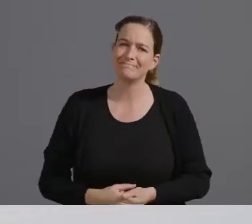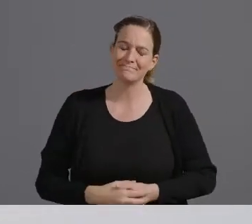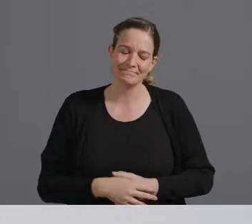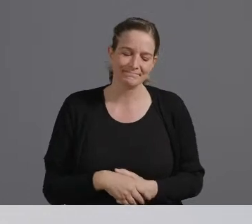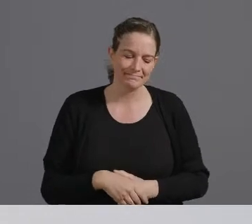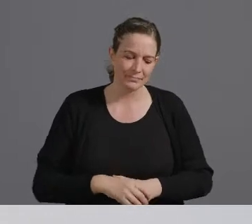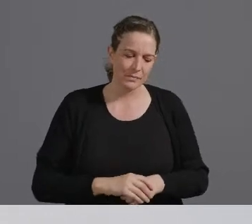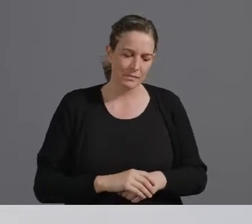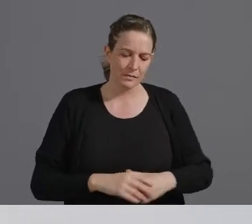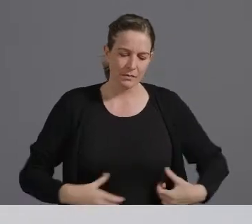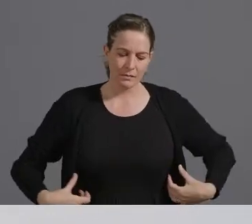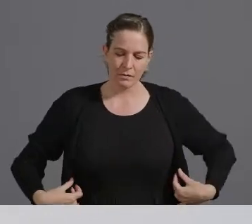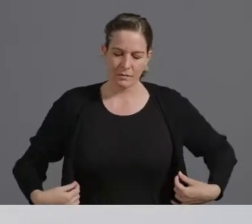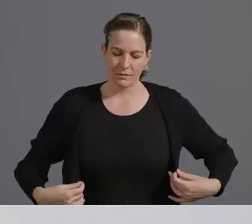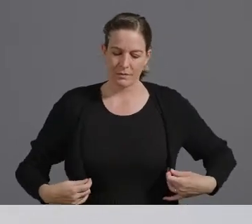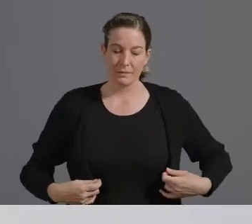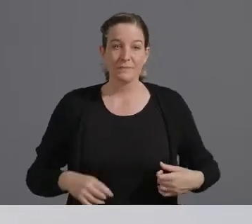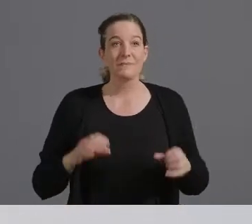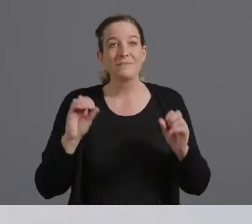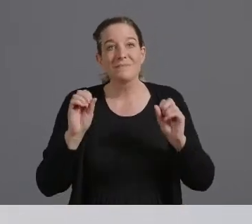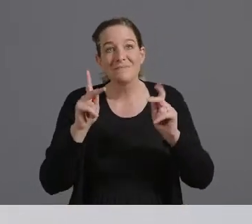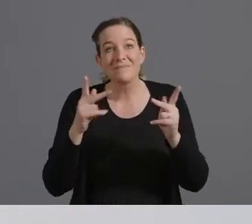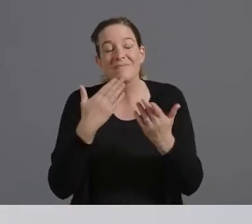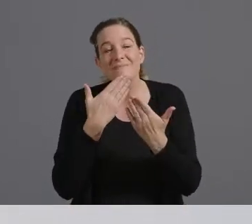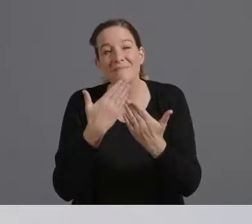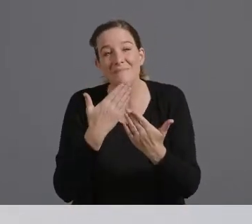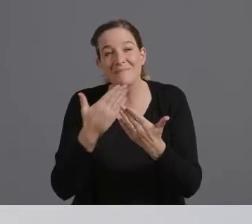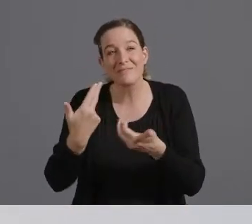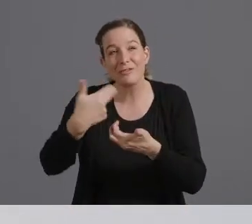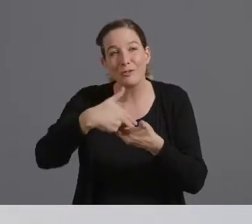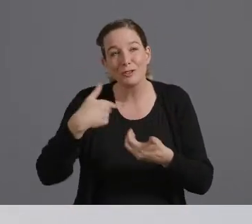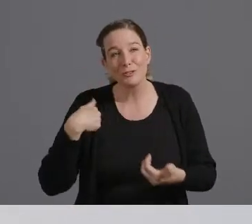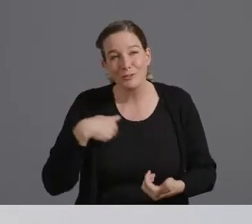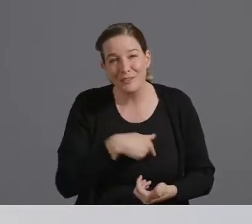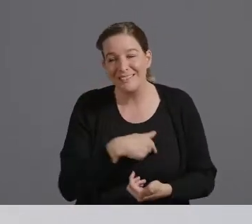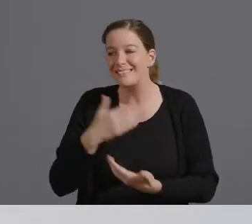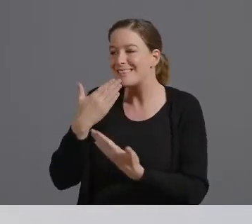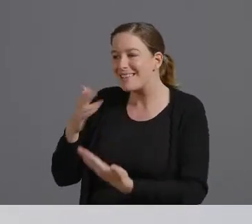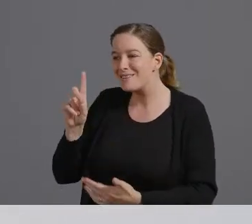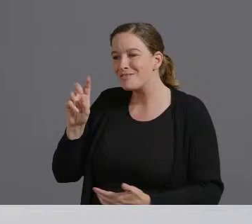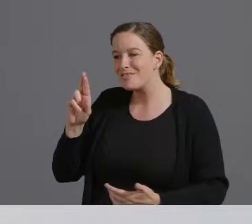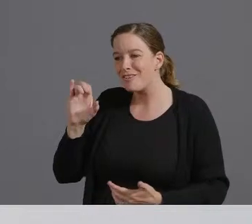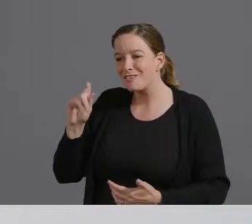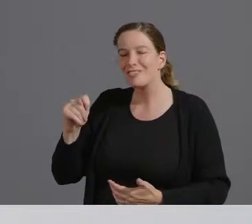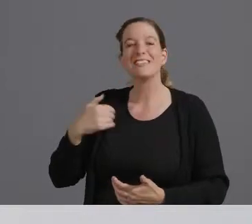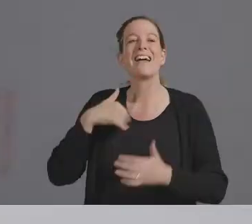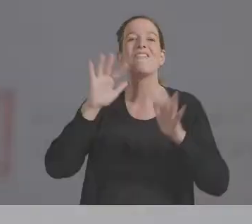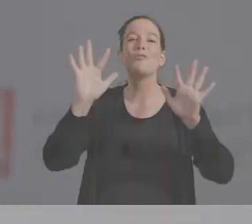Okay, everyone. Thanks for joining us today. Thank you, Dr. Christ, and Thank have a you. great day and weekend.